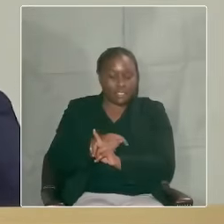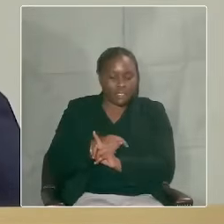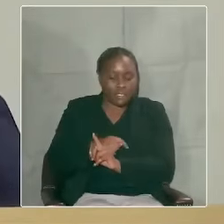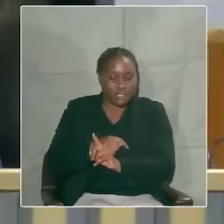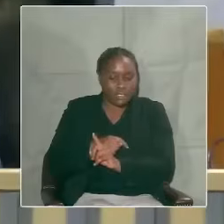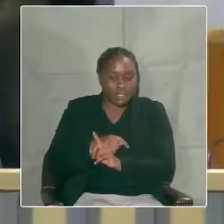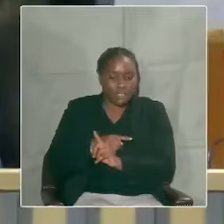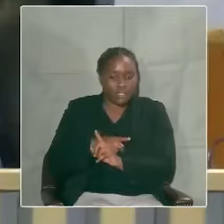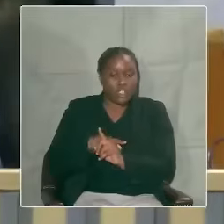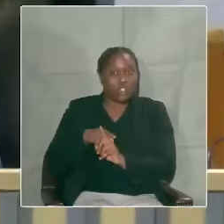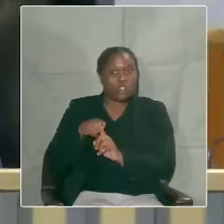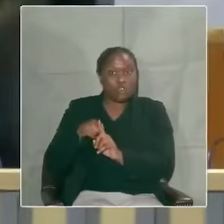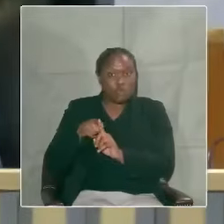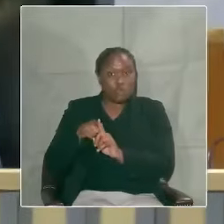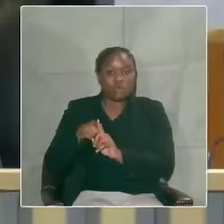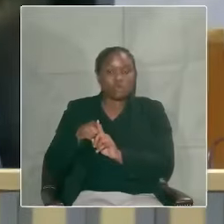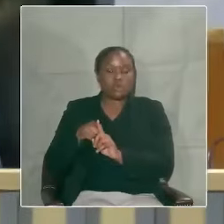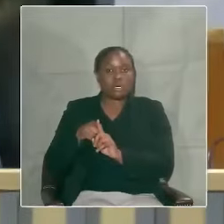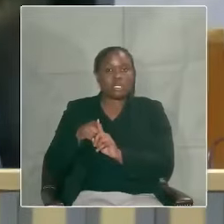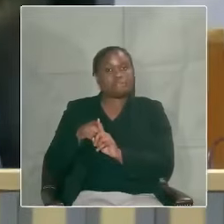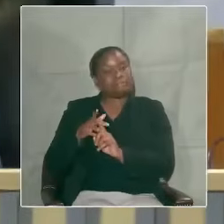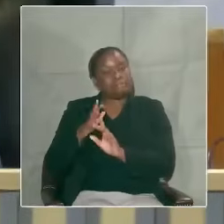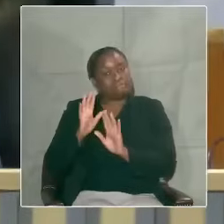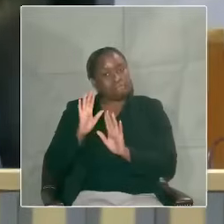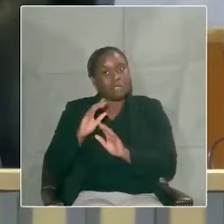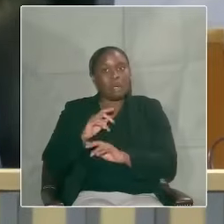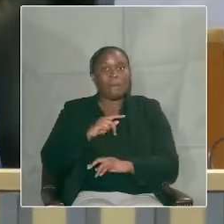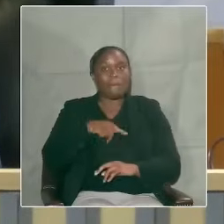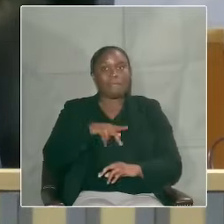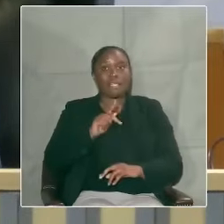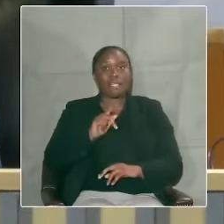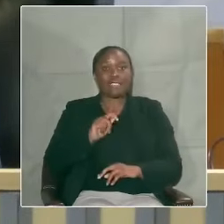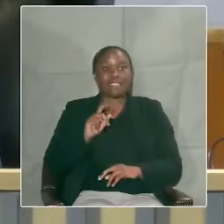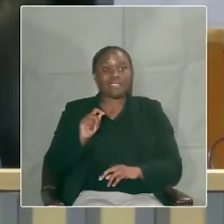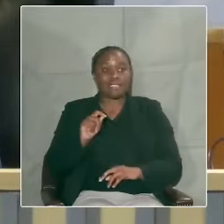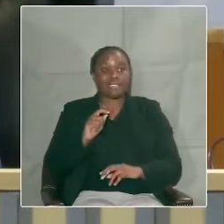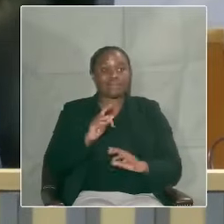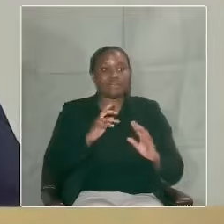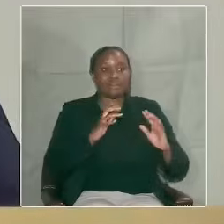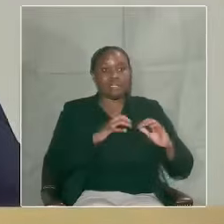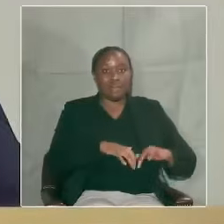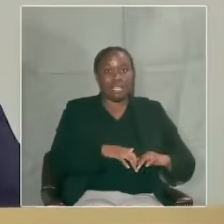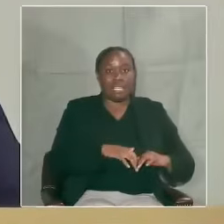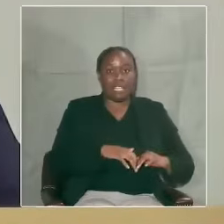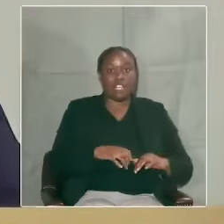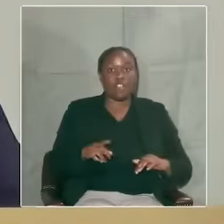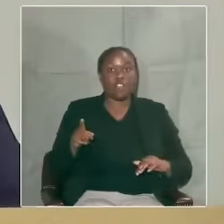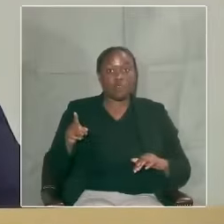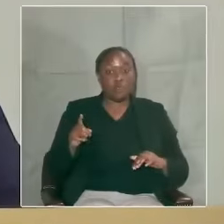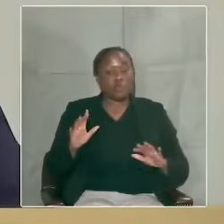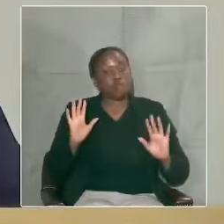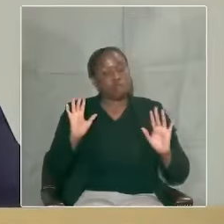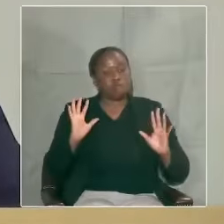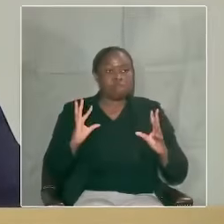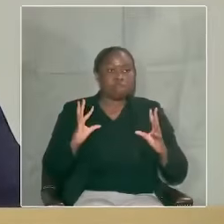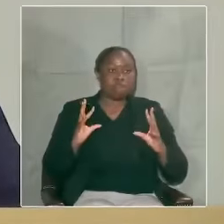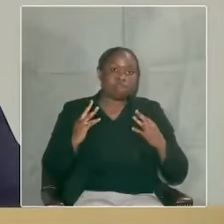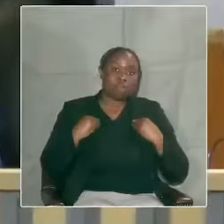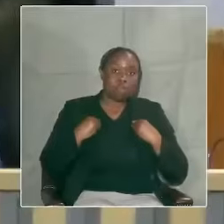actually relented and accepted that the PKTT should be disbanded. And I say so for